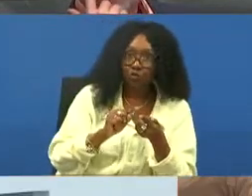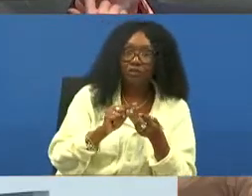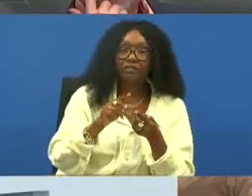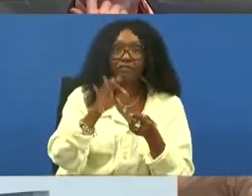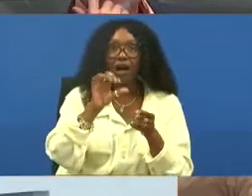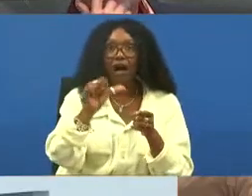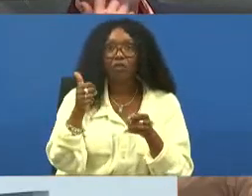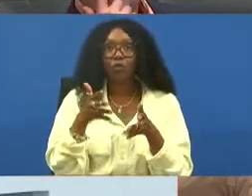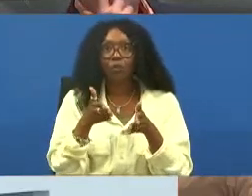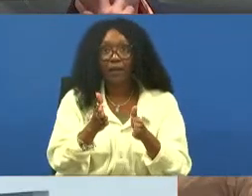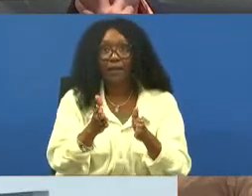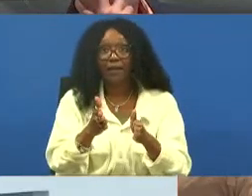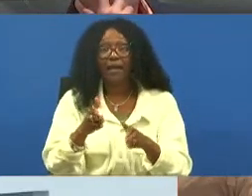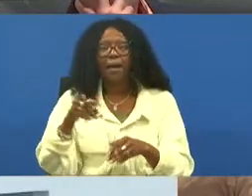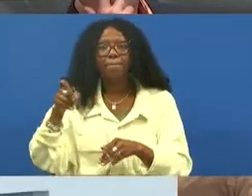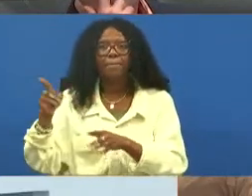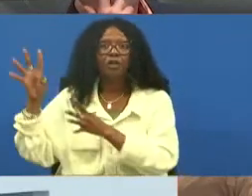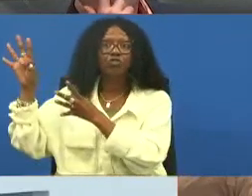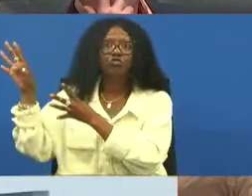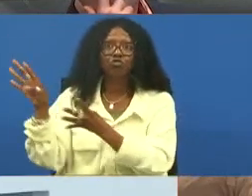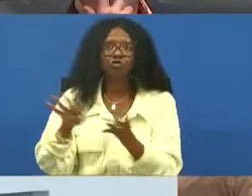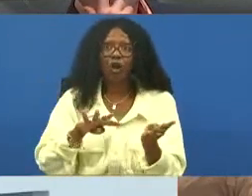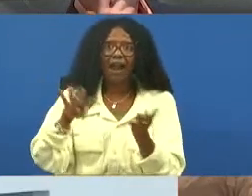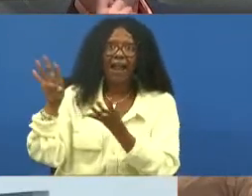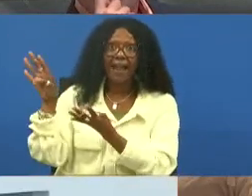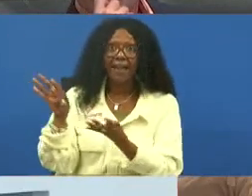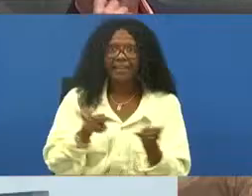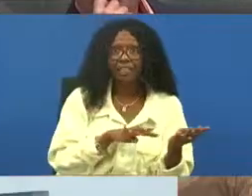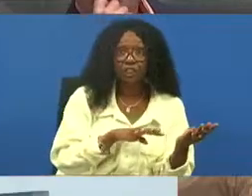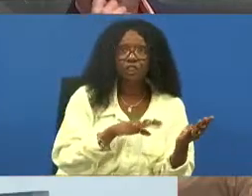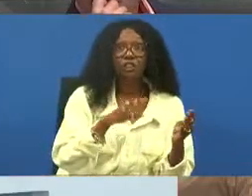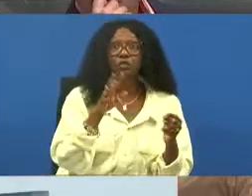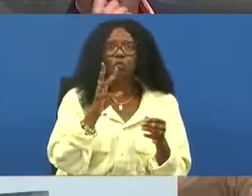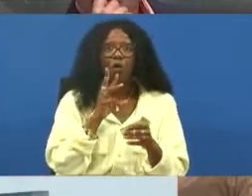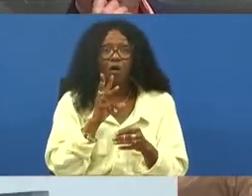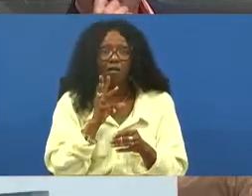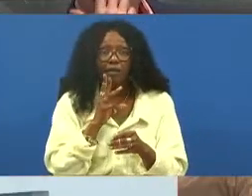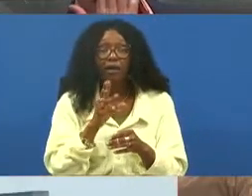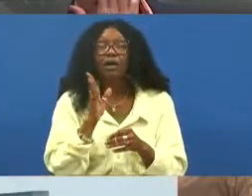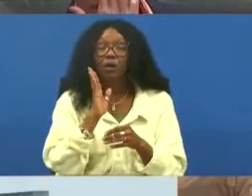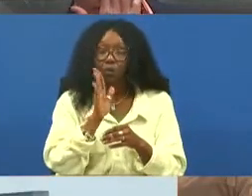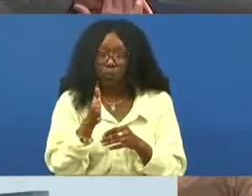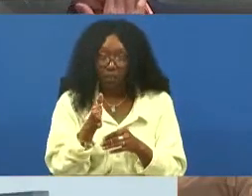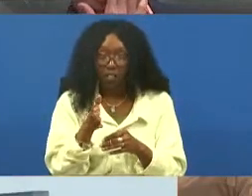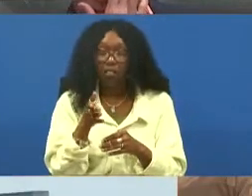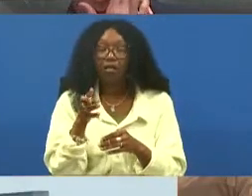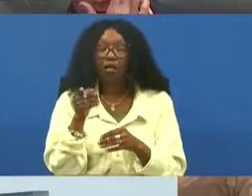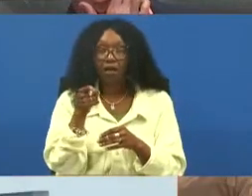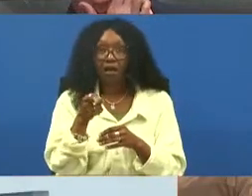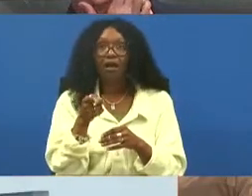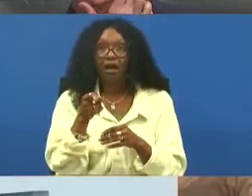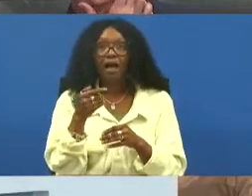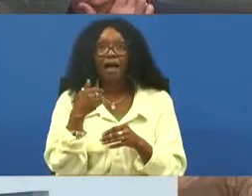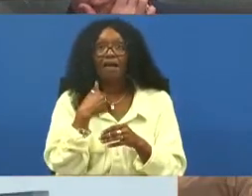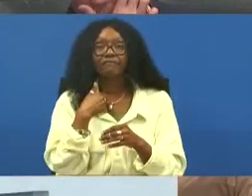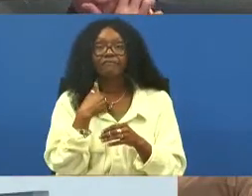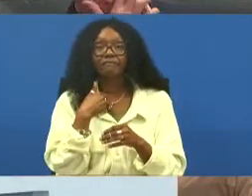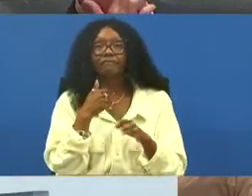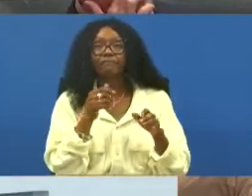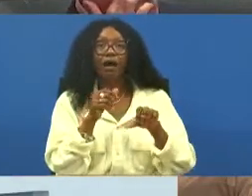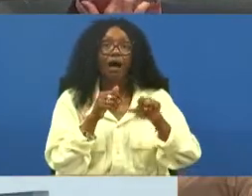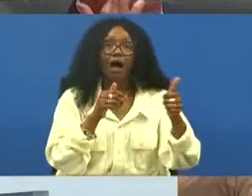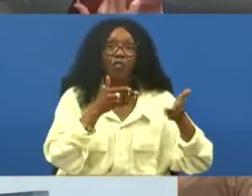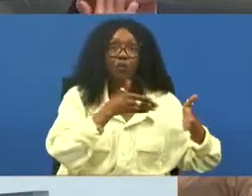a significant reduction in stormwater runoff because we do have an existing pond over there. To the point